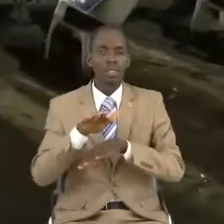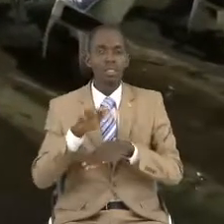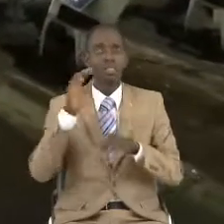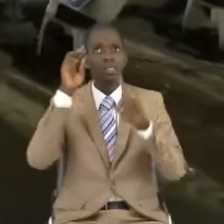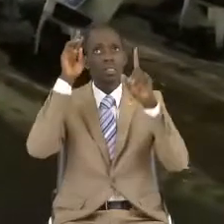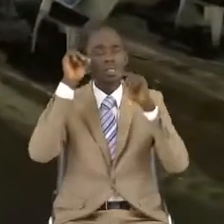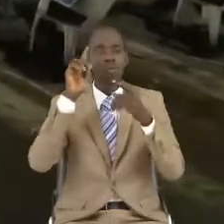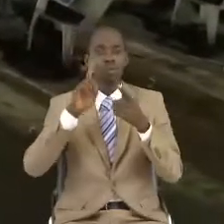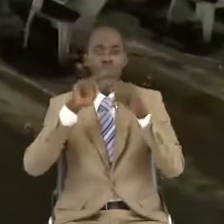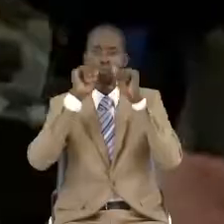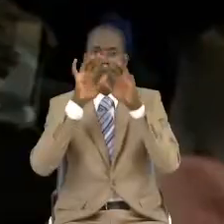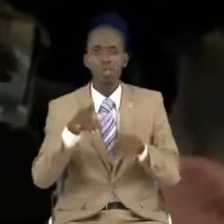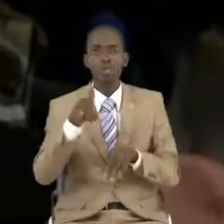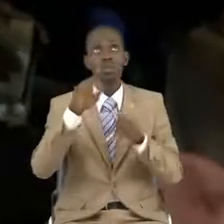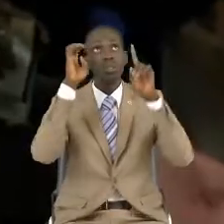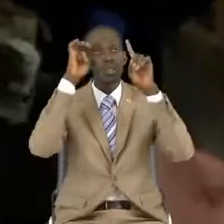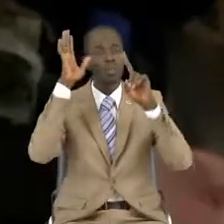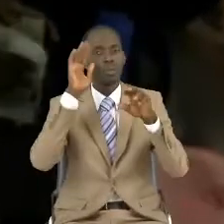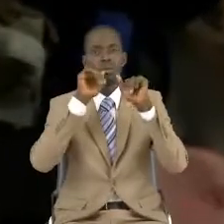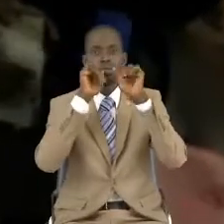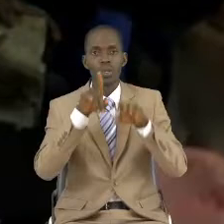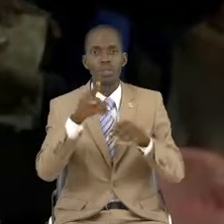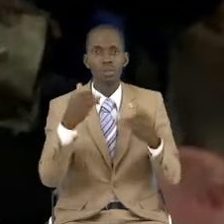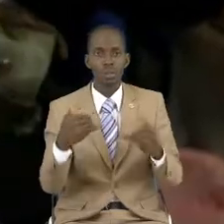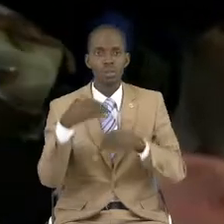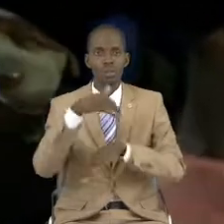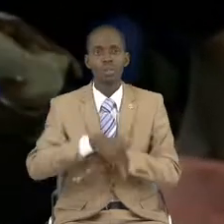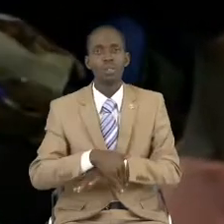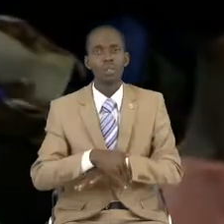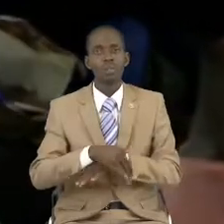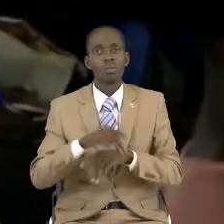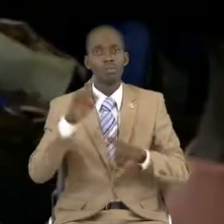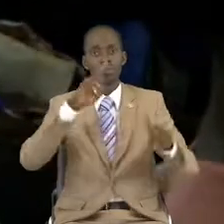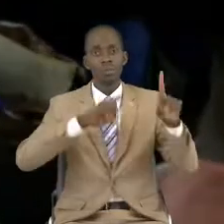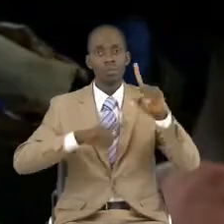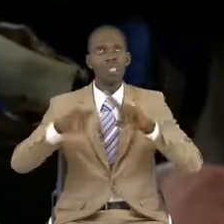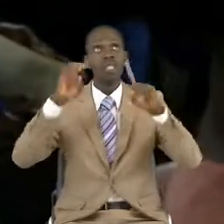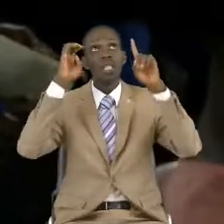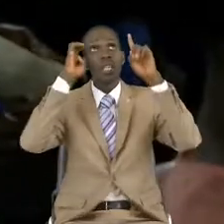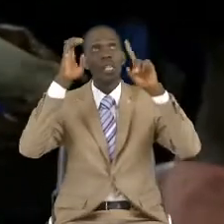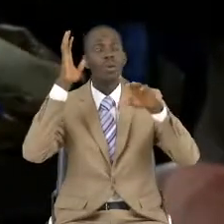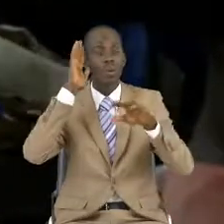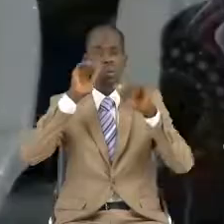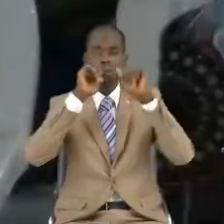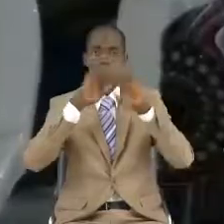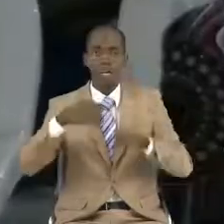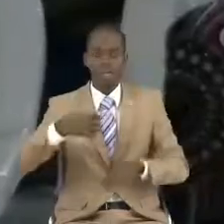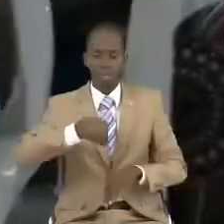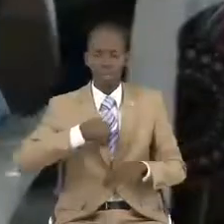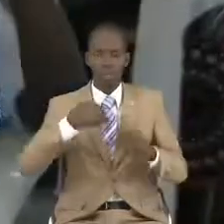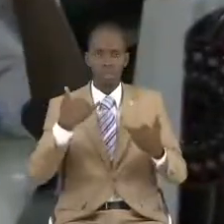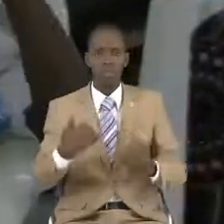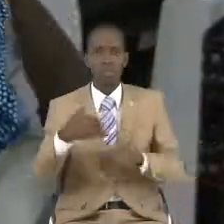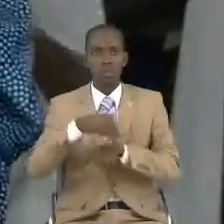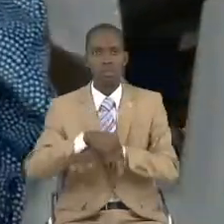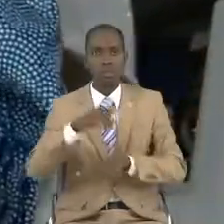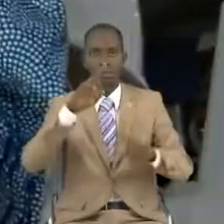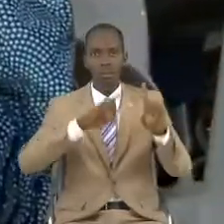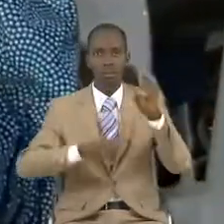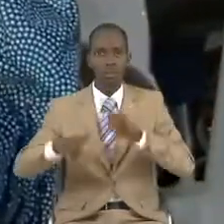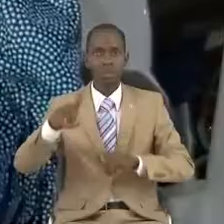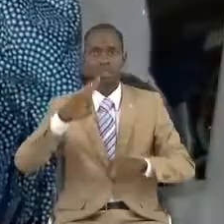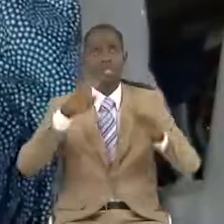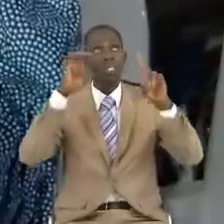you tonight he will bless me tonight i said he would bless me